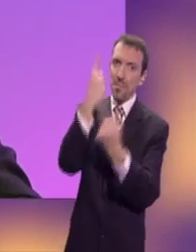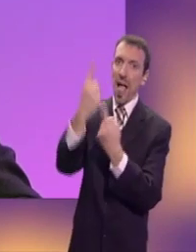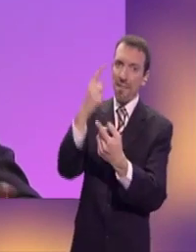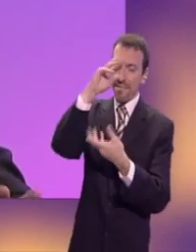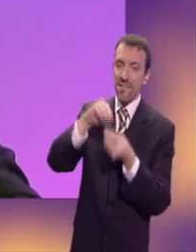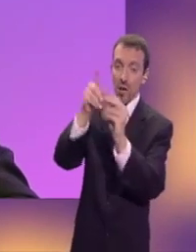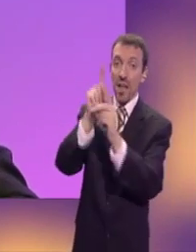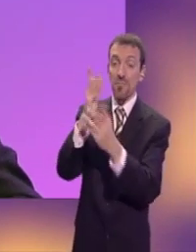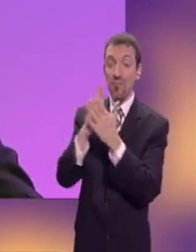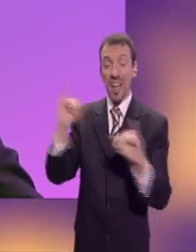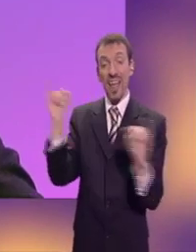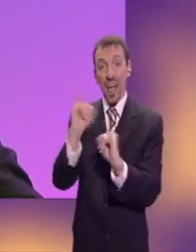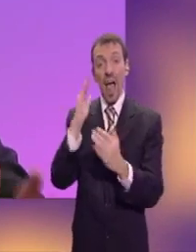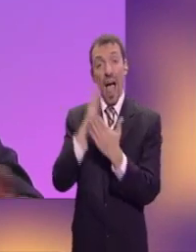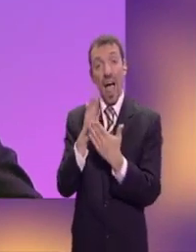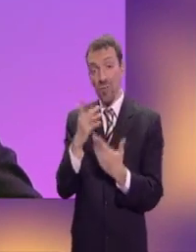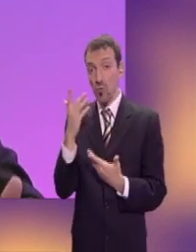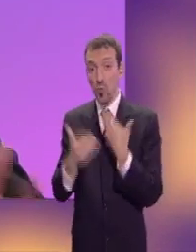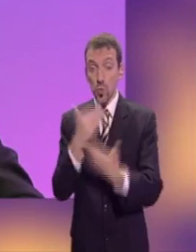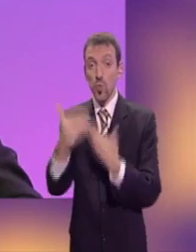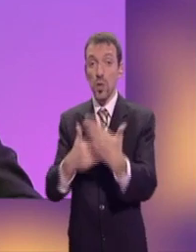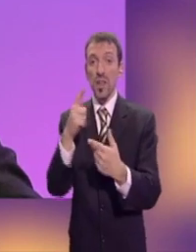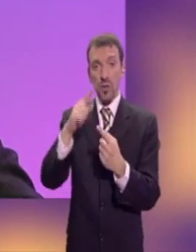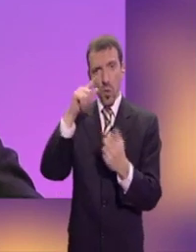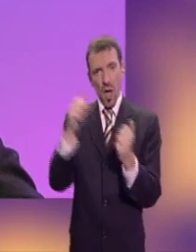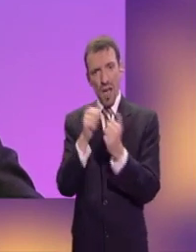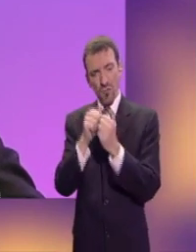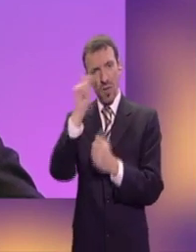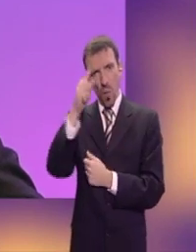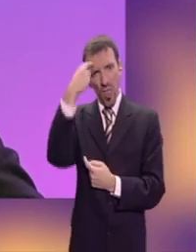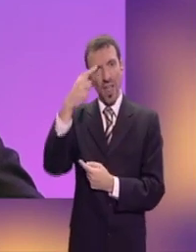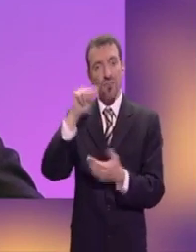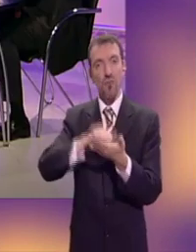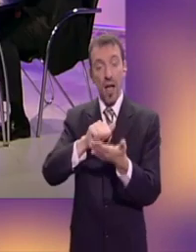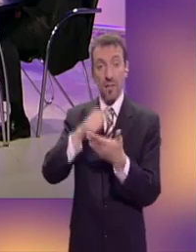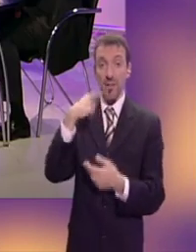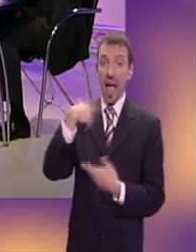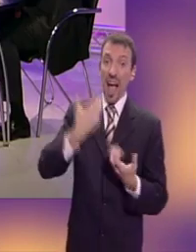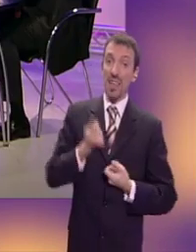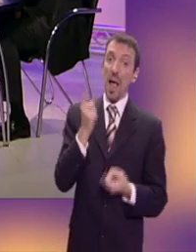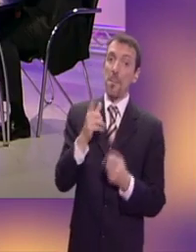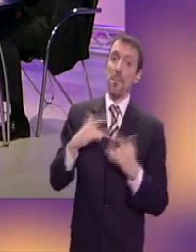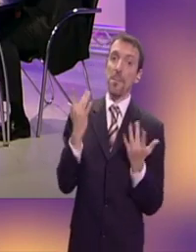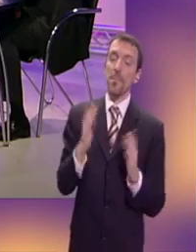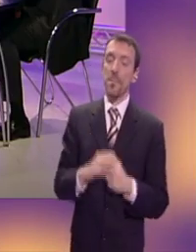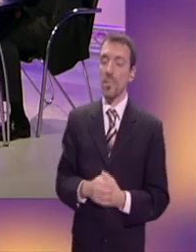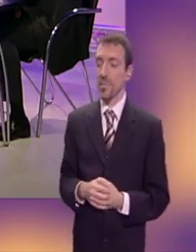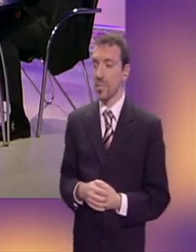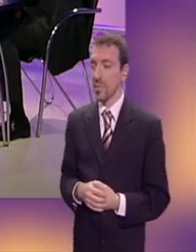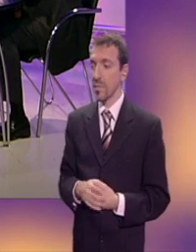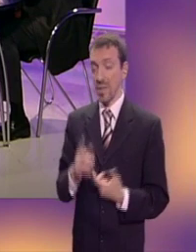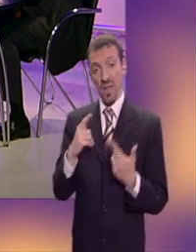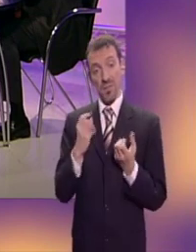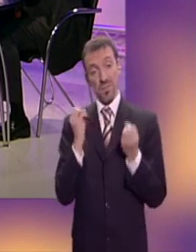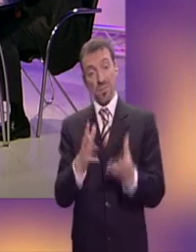still, people have to reach their judgment according to what they think is right, and I accept that. Could I ask you just generally, David, and I know you've made your point